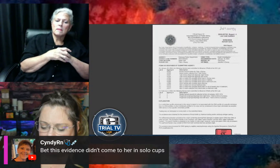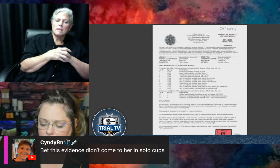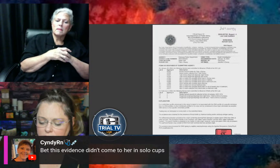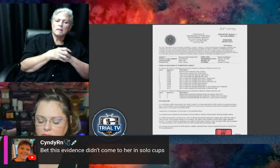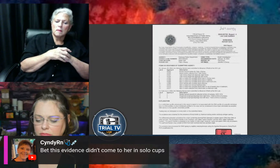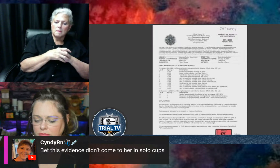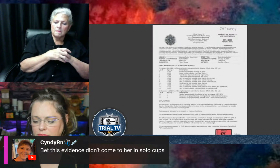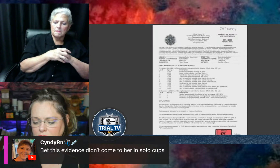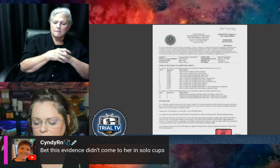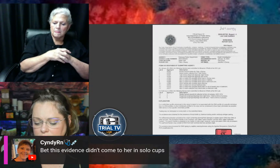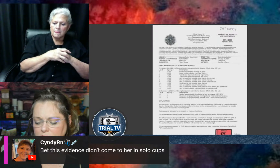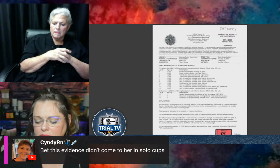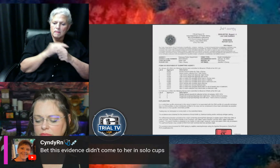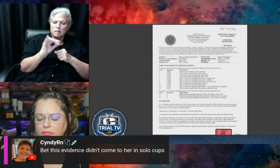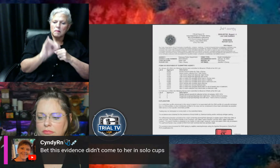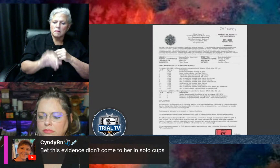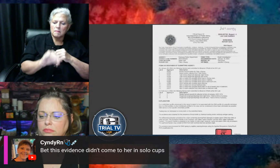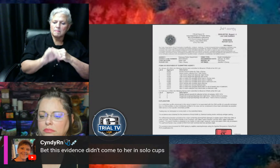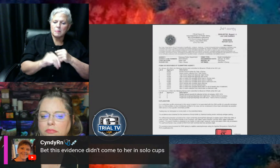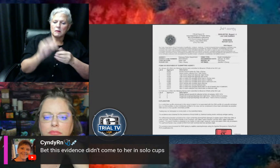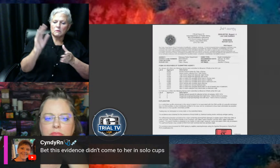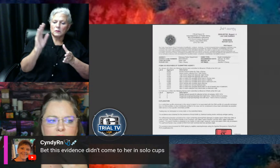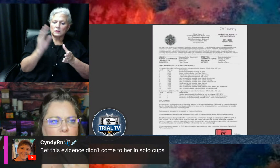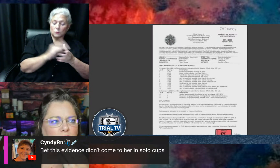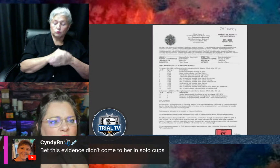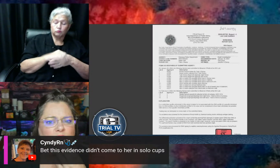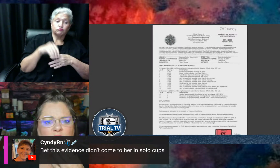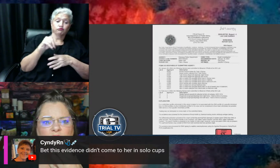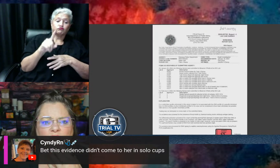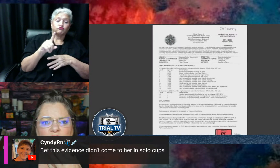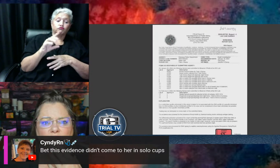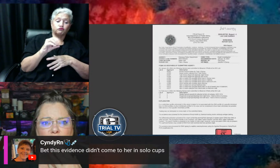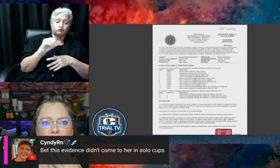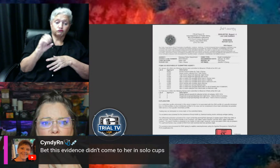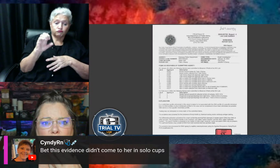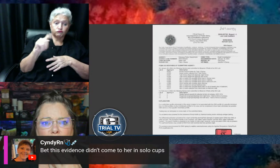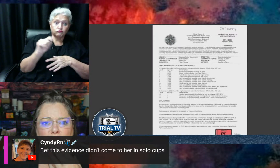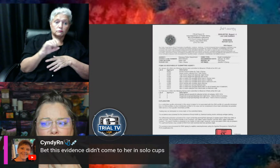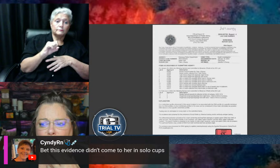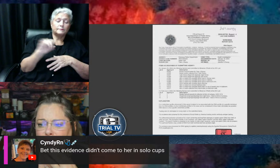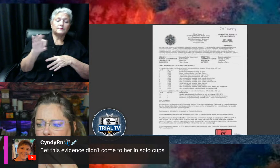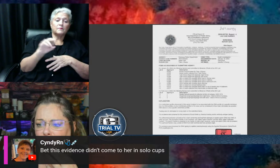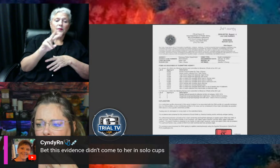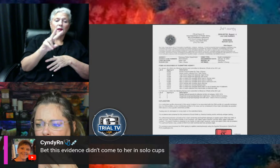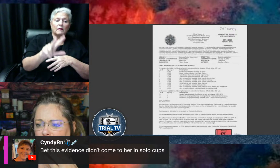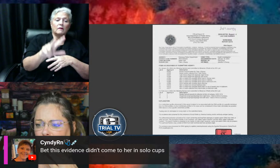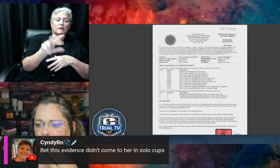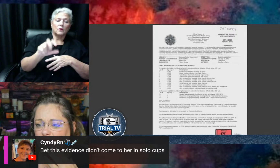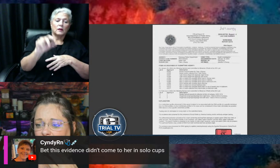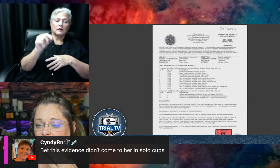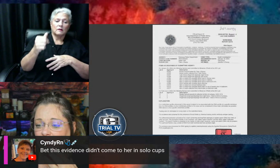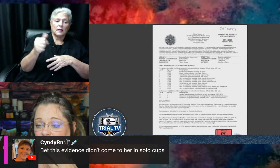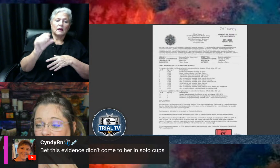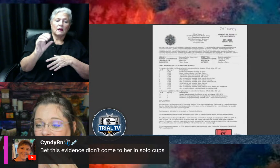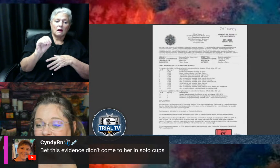out of 310 octillion. So it's safe to say that the blood belonged to Jennifer